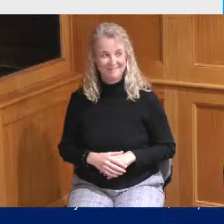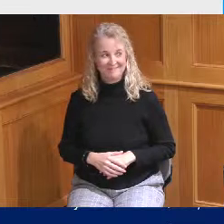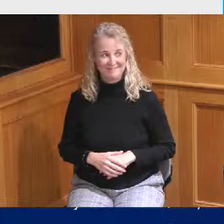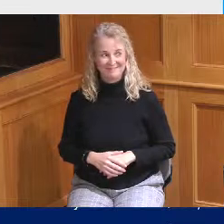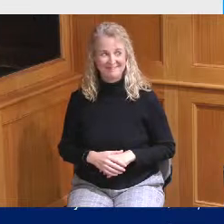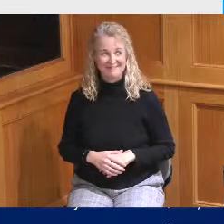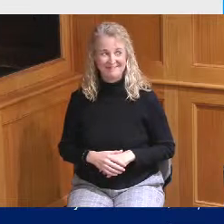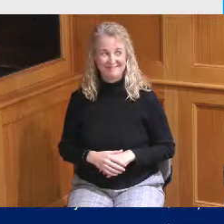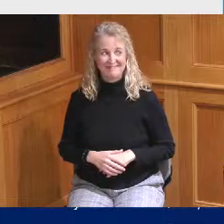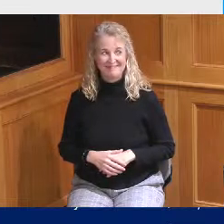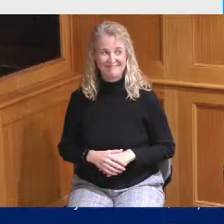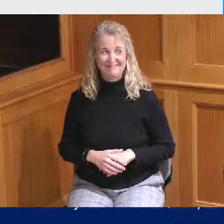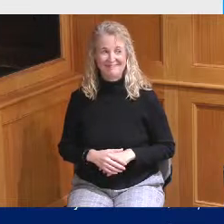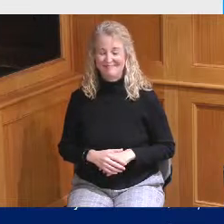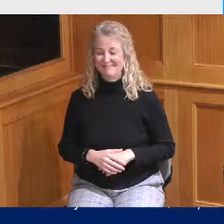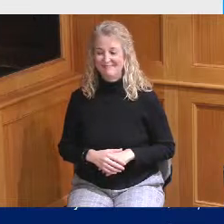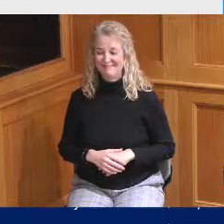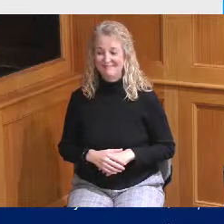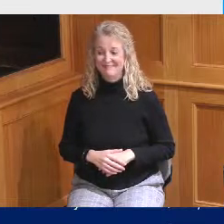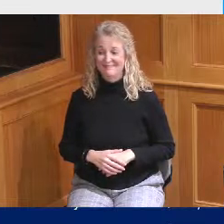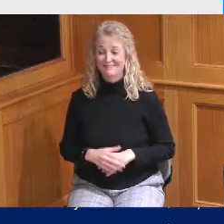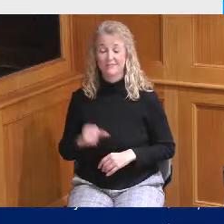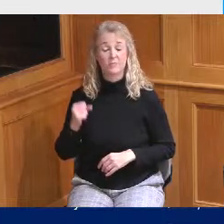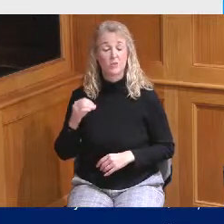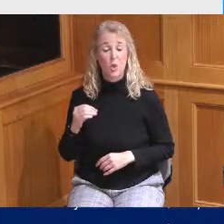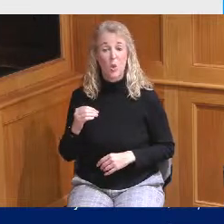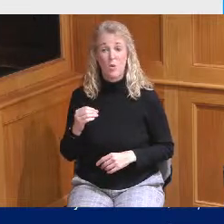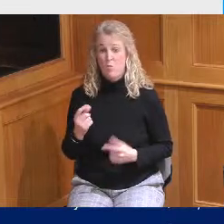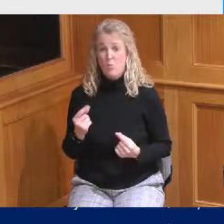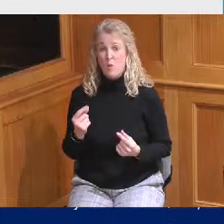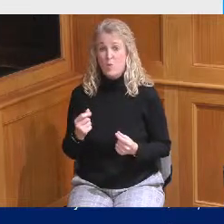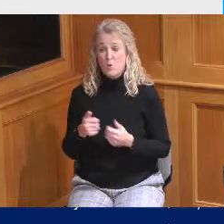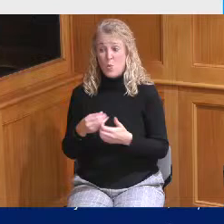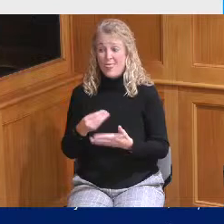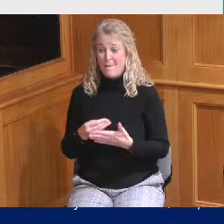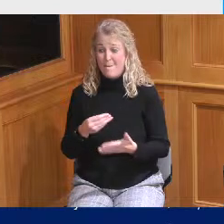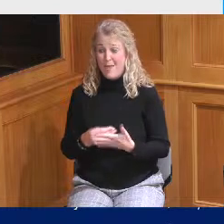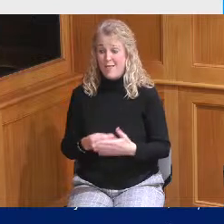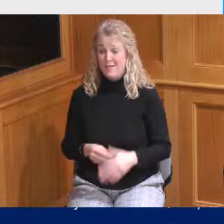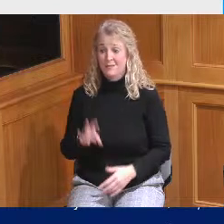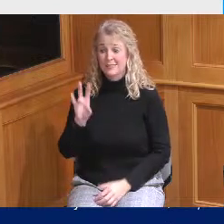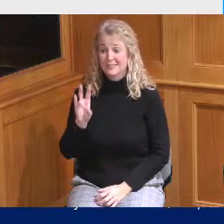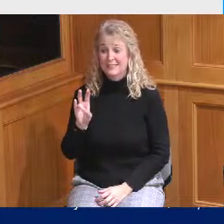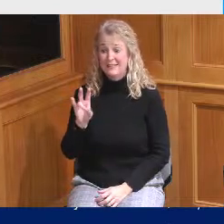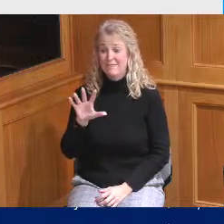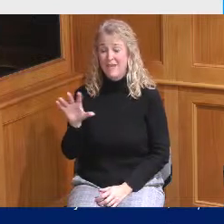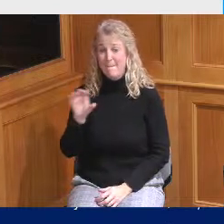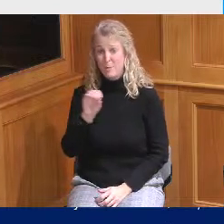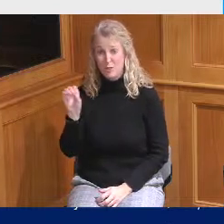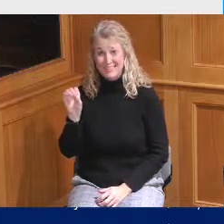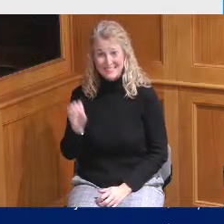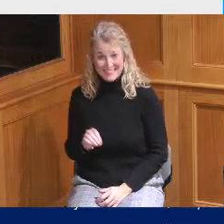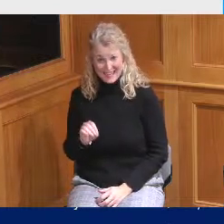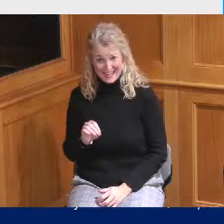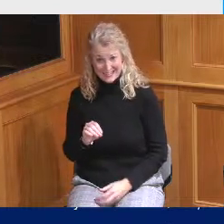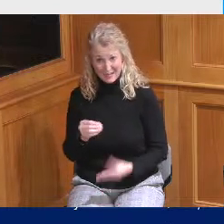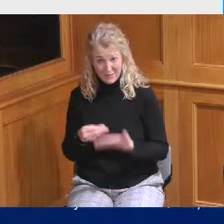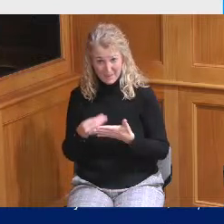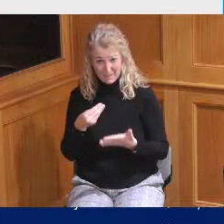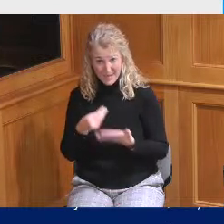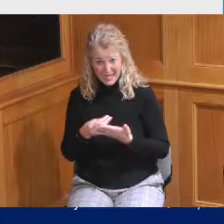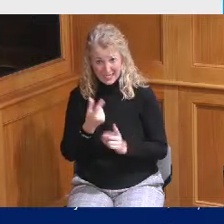In terms of how these tax dollars are used, 75% of the funds that come to the county general fund